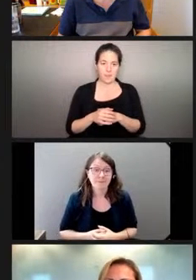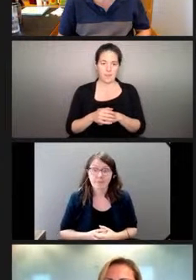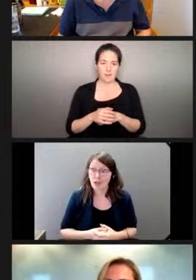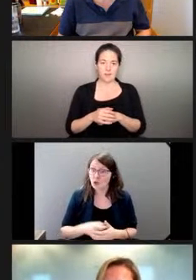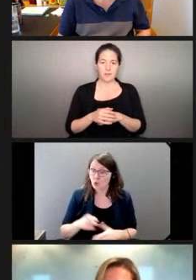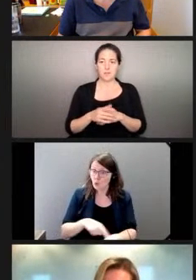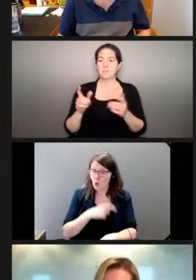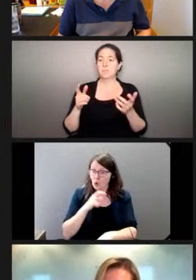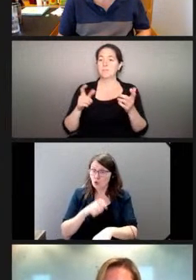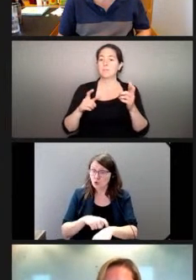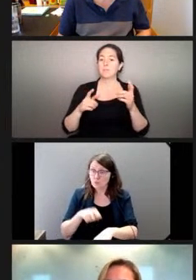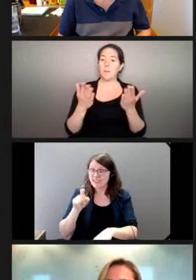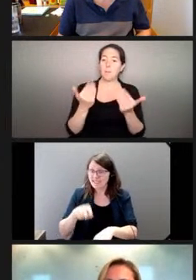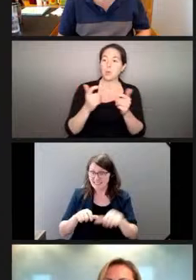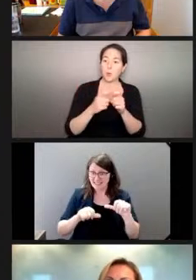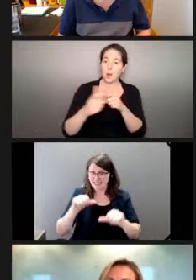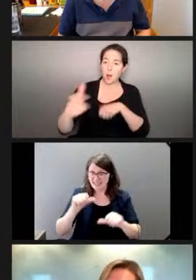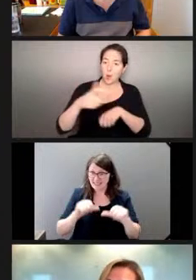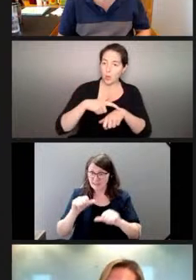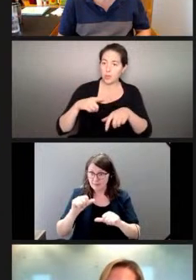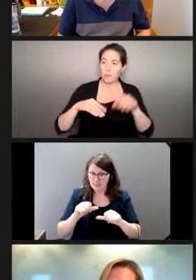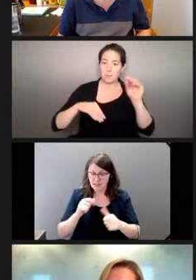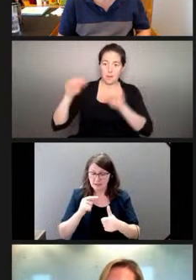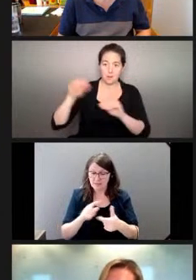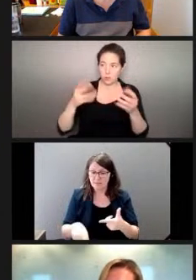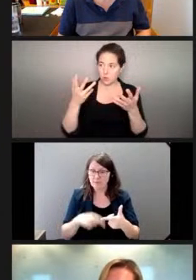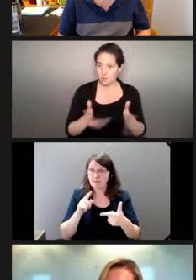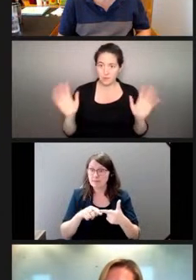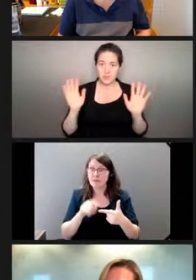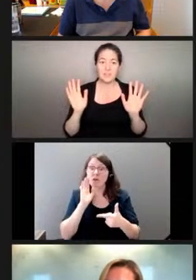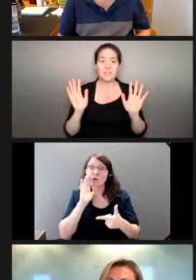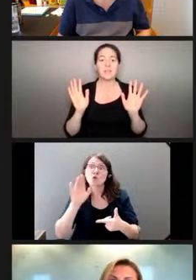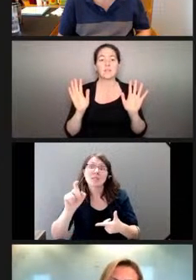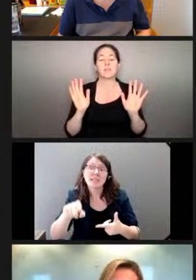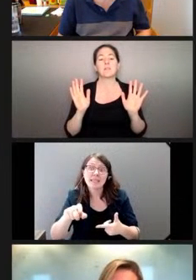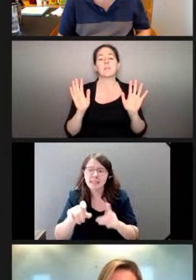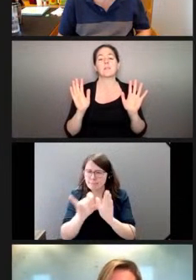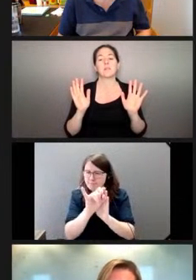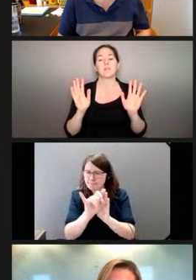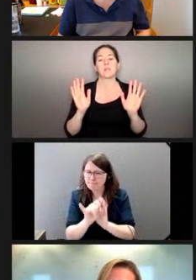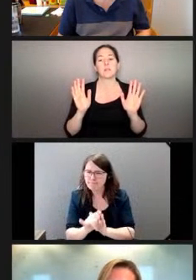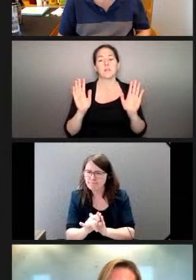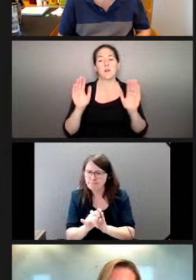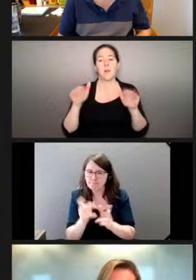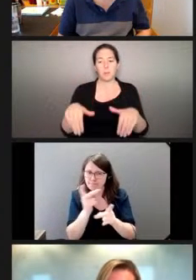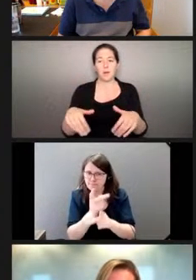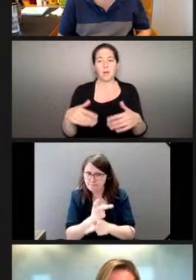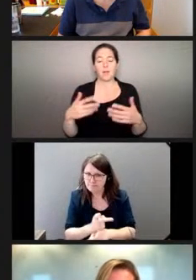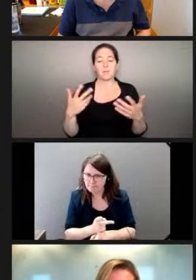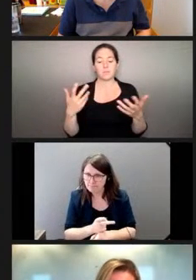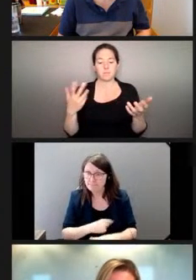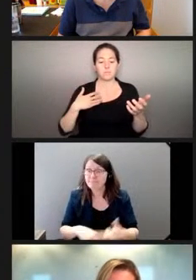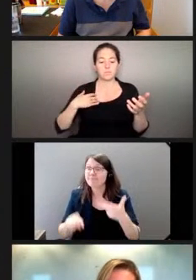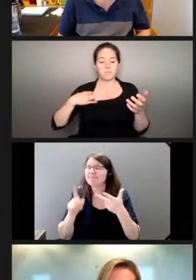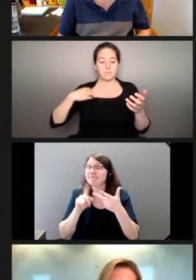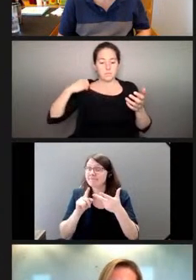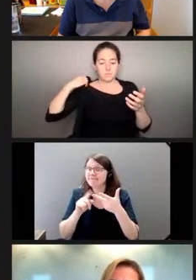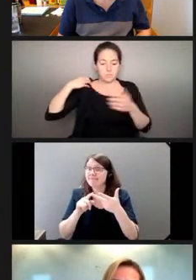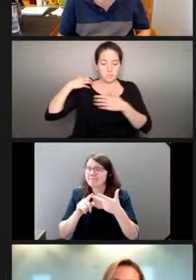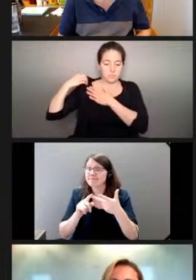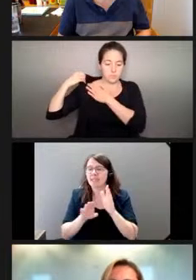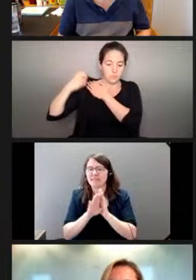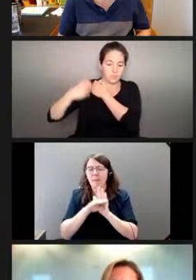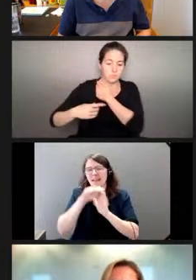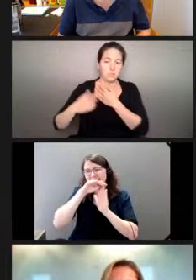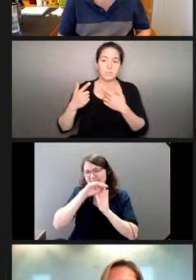the future needs identified, the next step in the phase 2, including developing that long list of high-level options to meet the